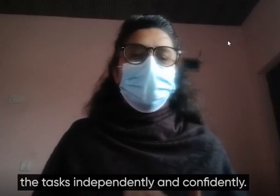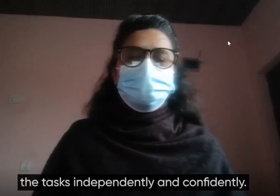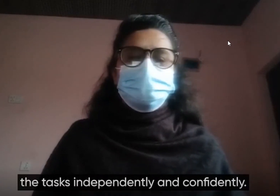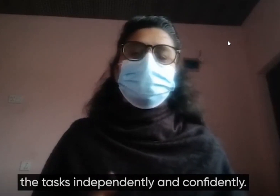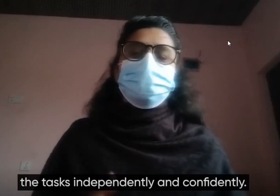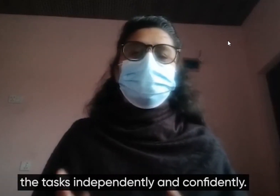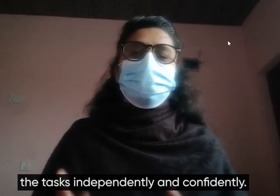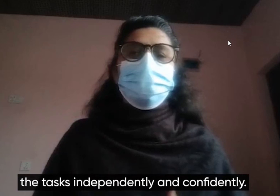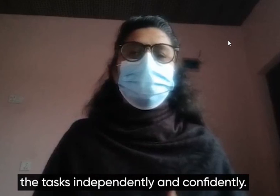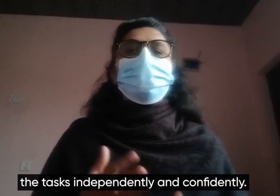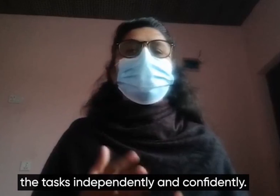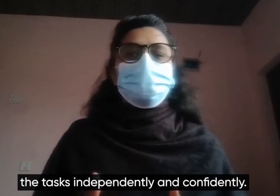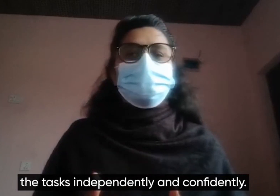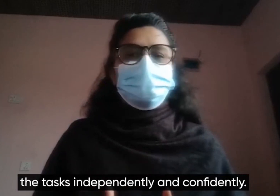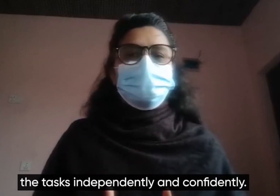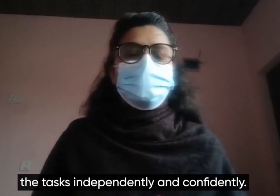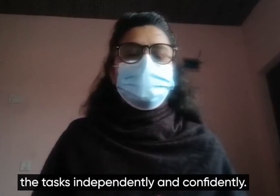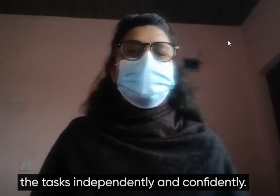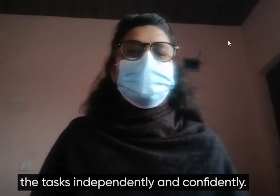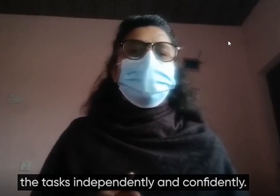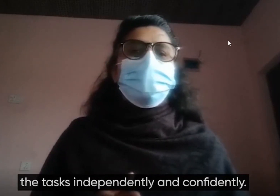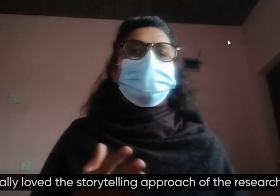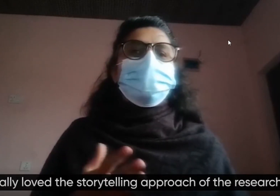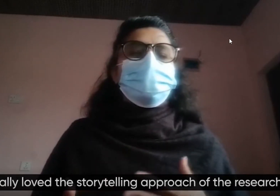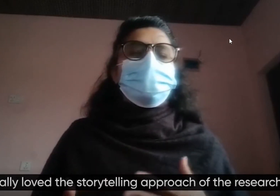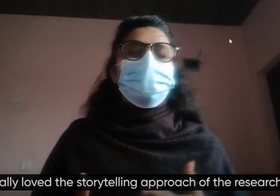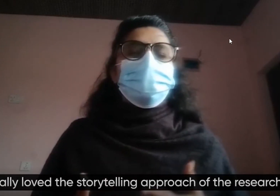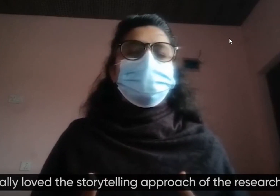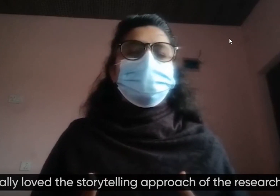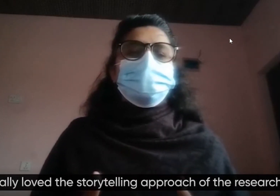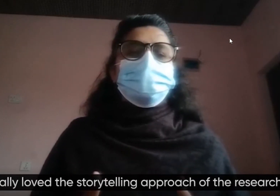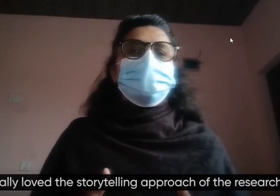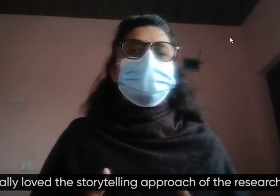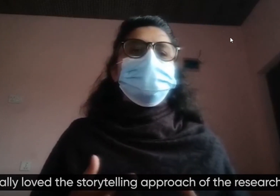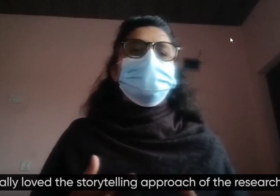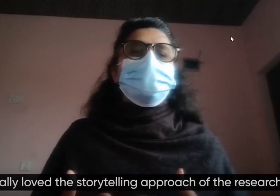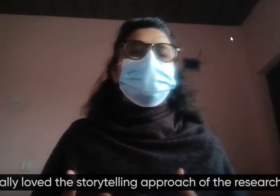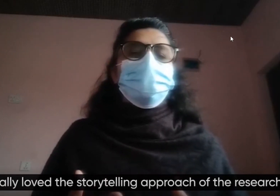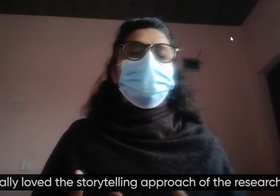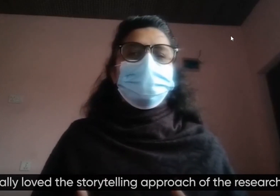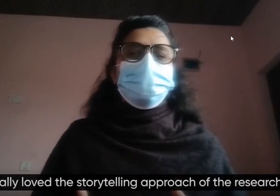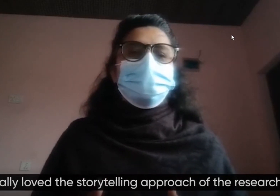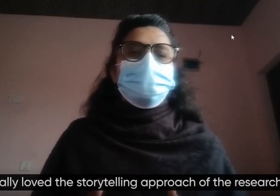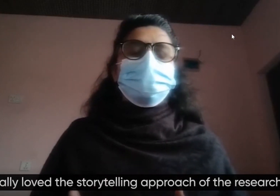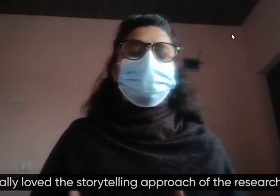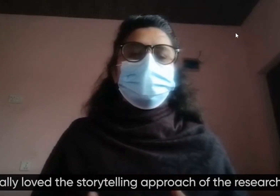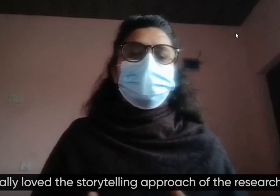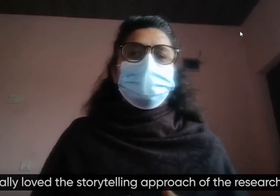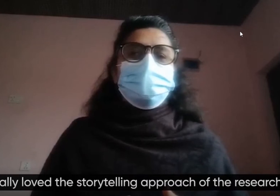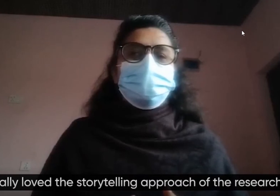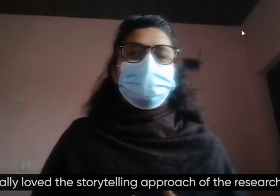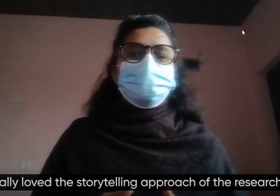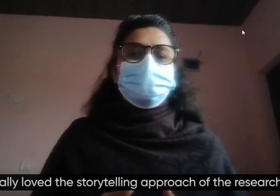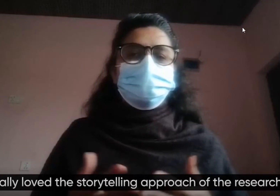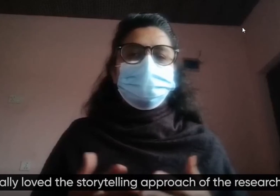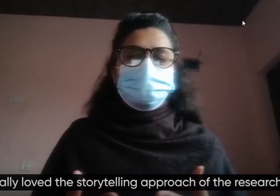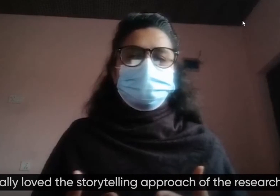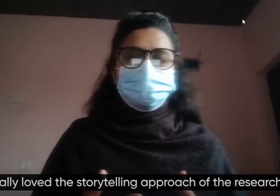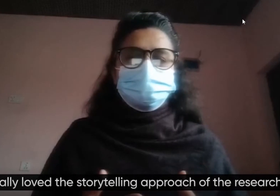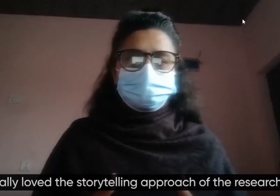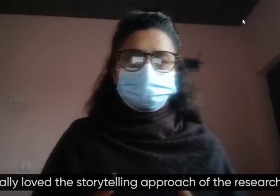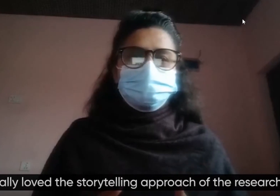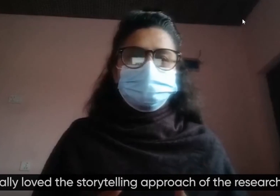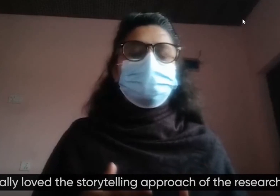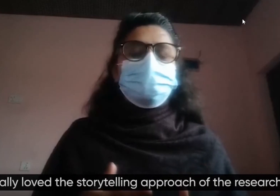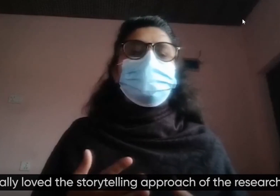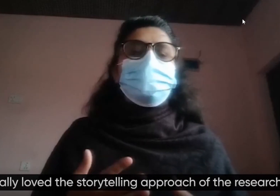accomplish the tasks independently and confidently. I really love the storytelling approach of the